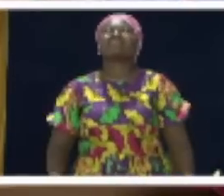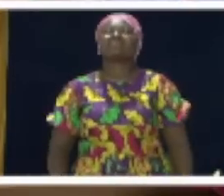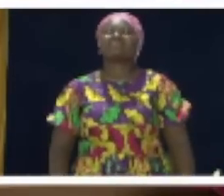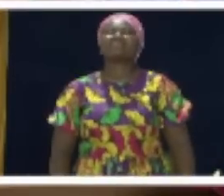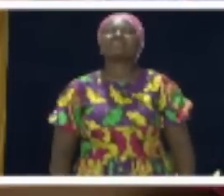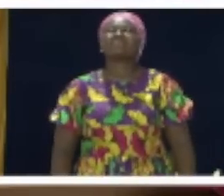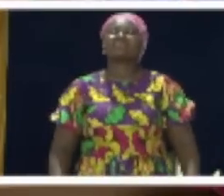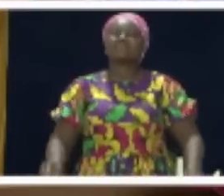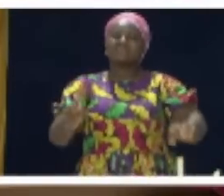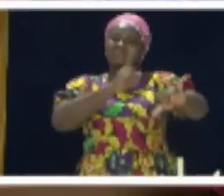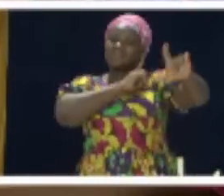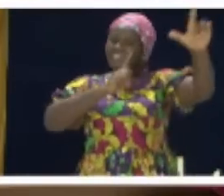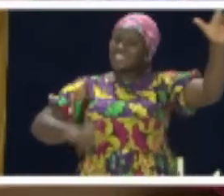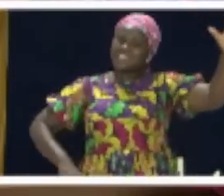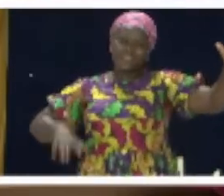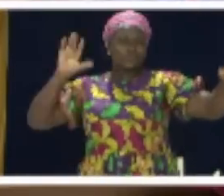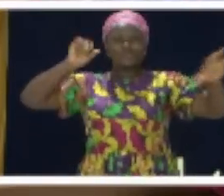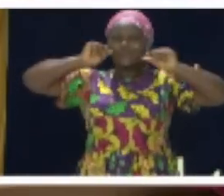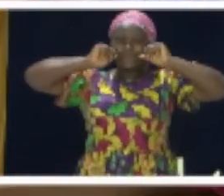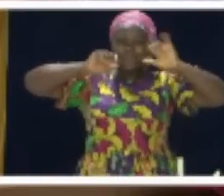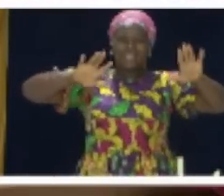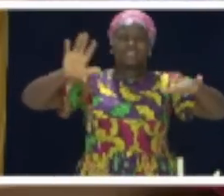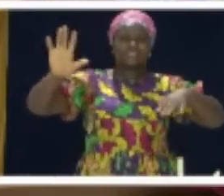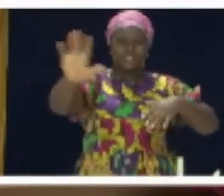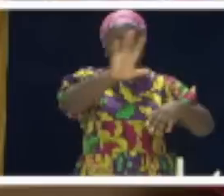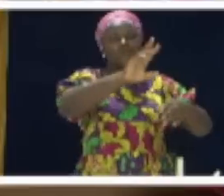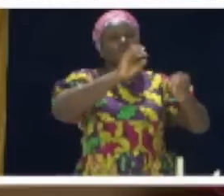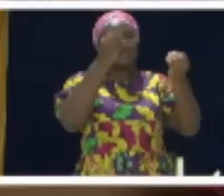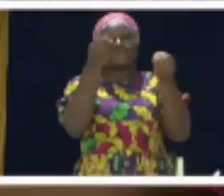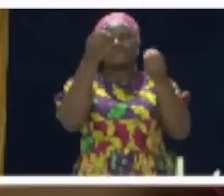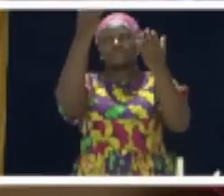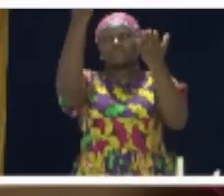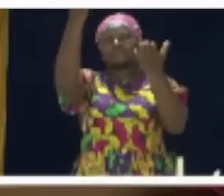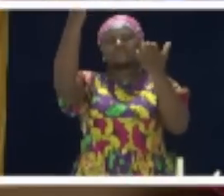The Lord will bless your offering.